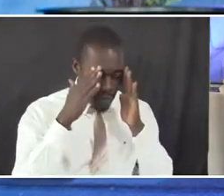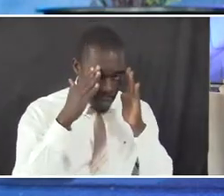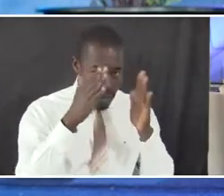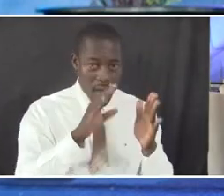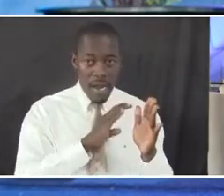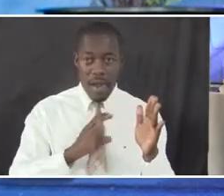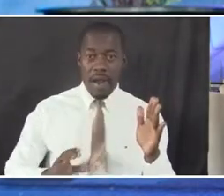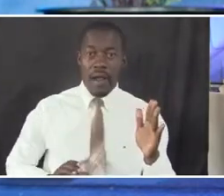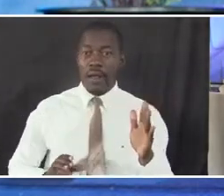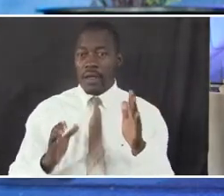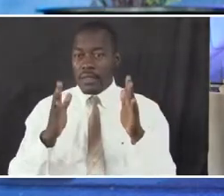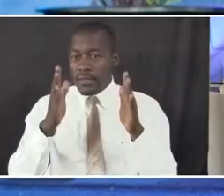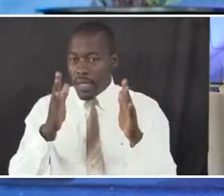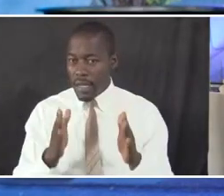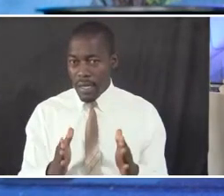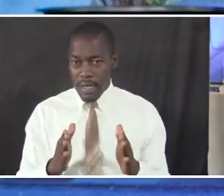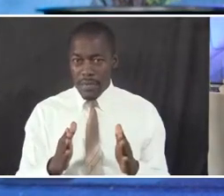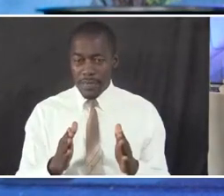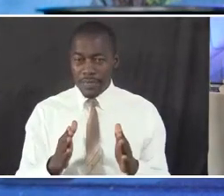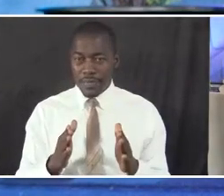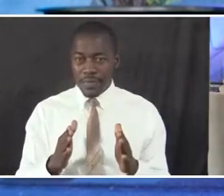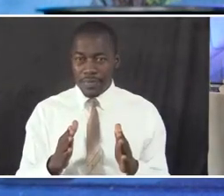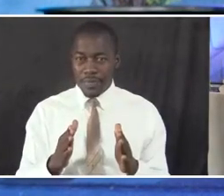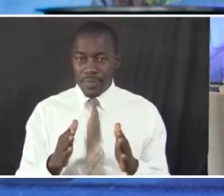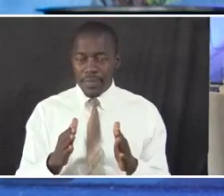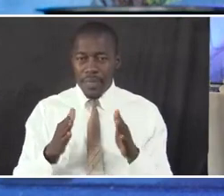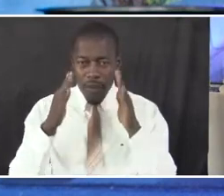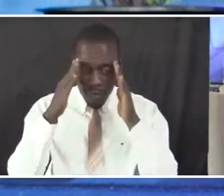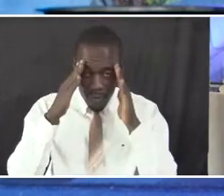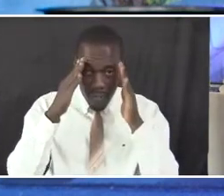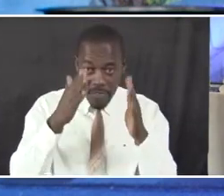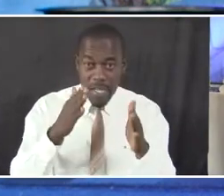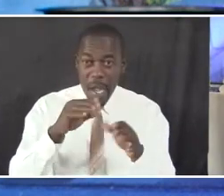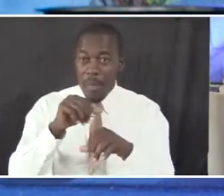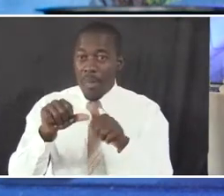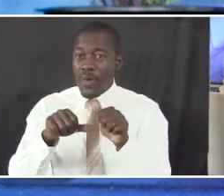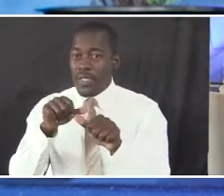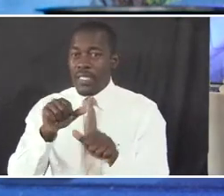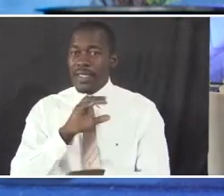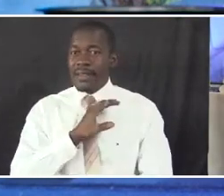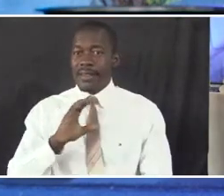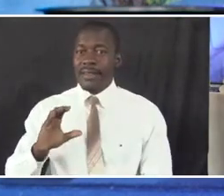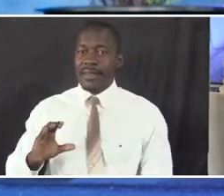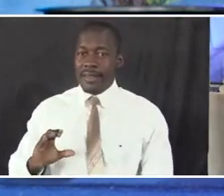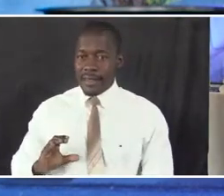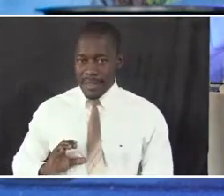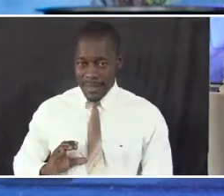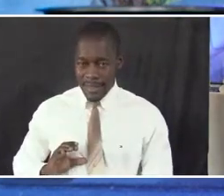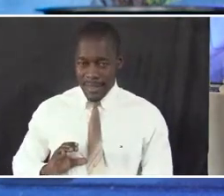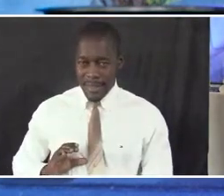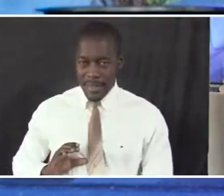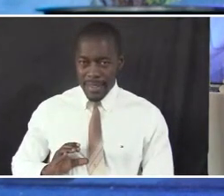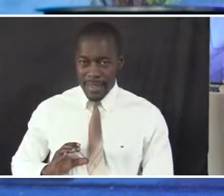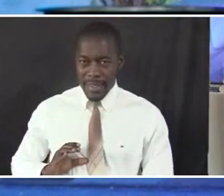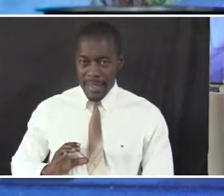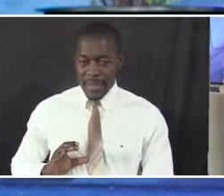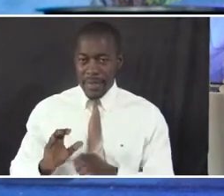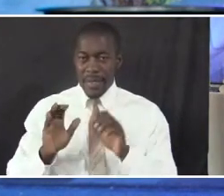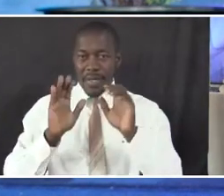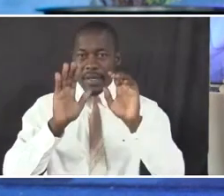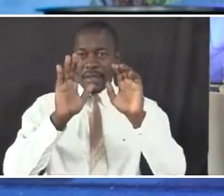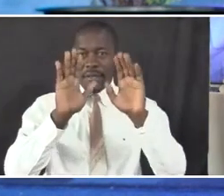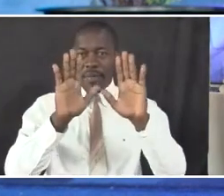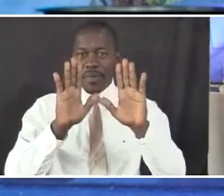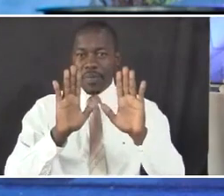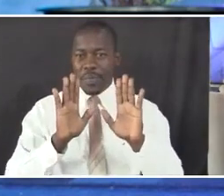Christian is a philosophy that takes the values that has been exposed by Christ.